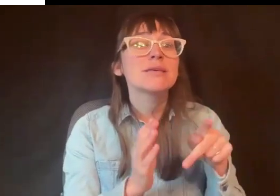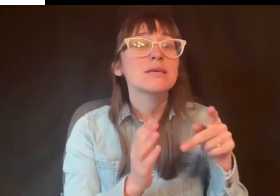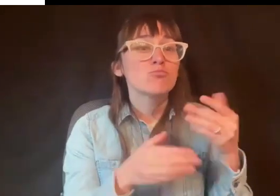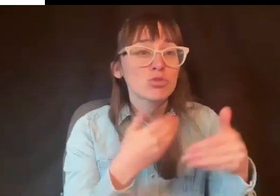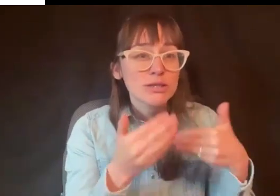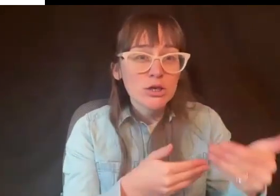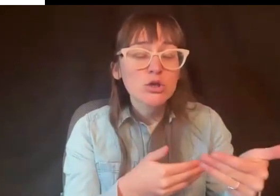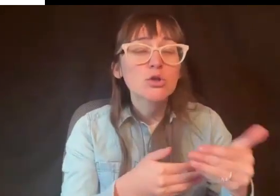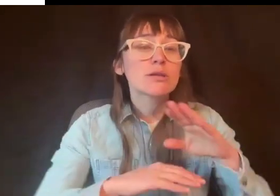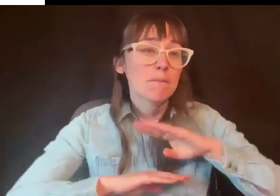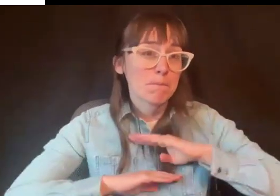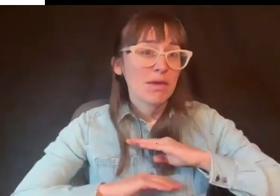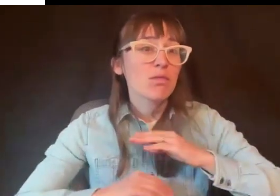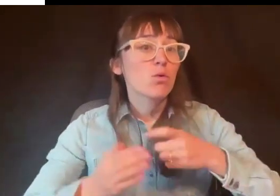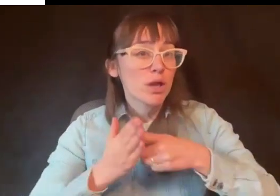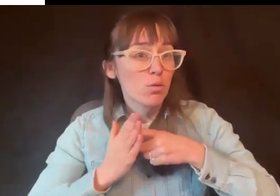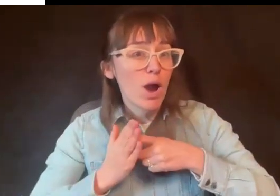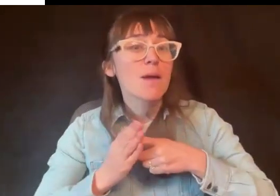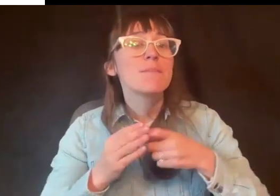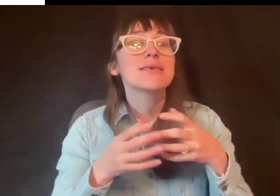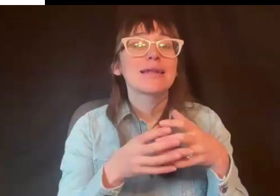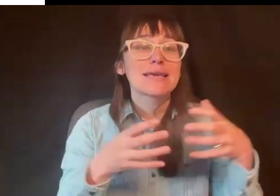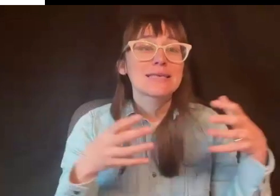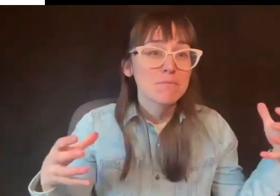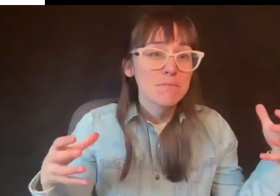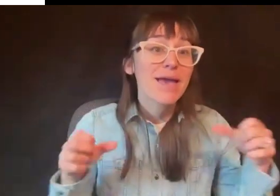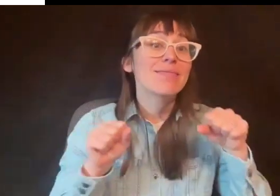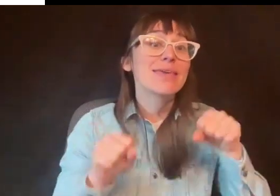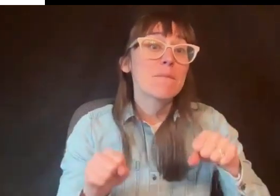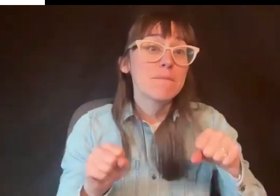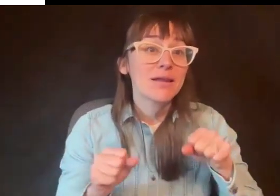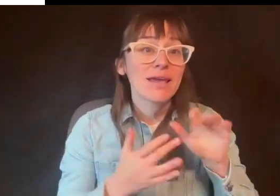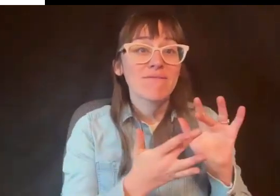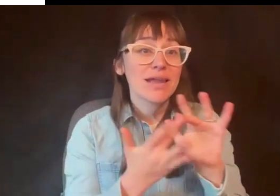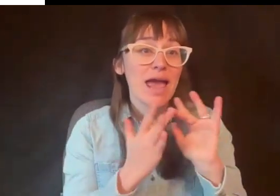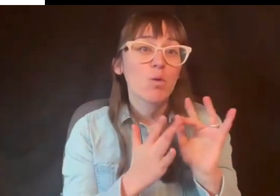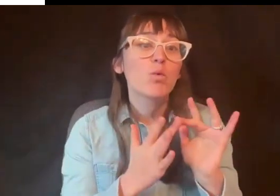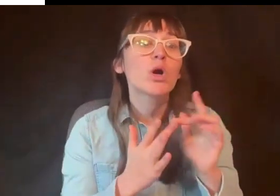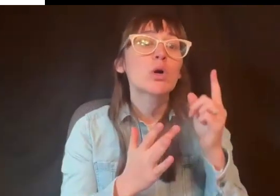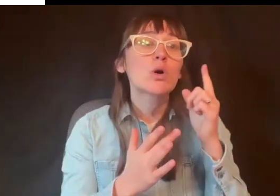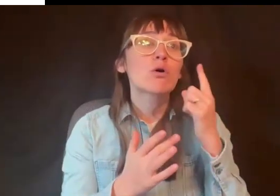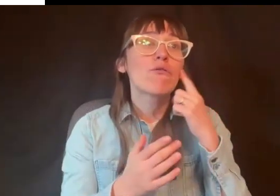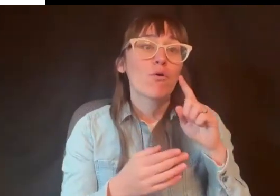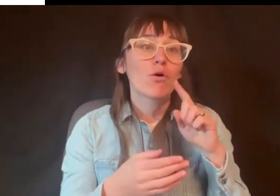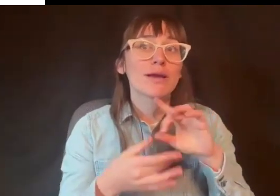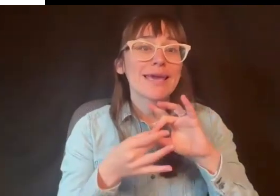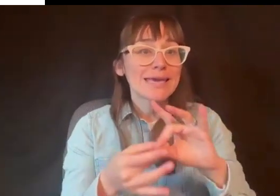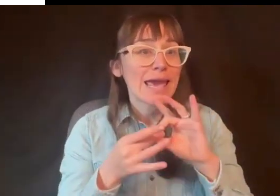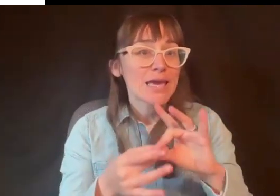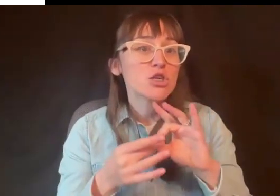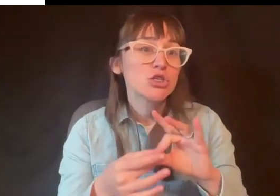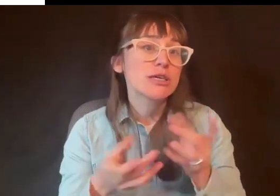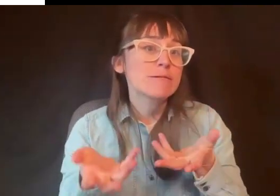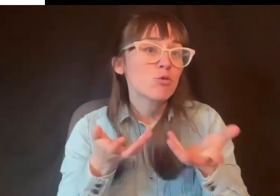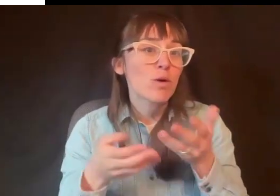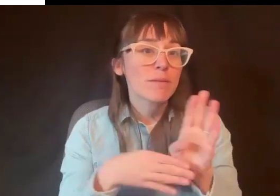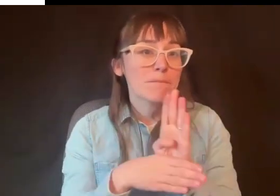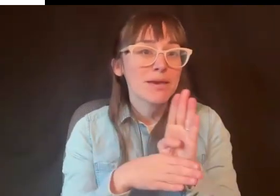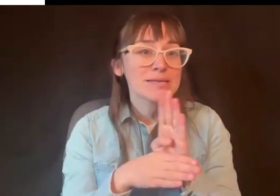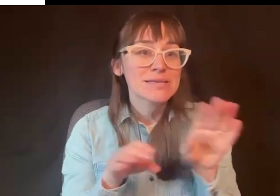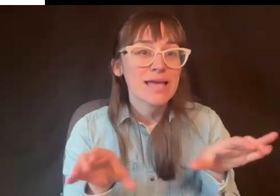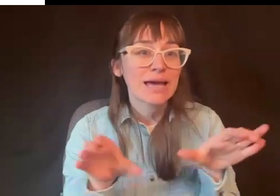and expand the ability of the aging network to engage in business activities.